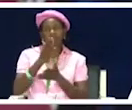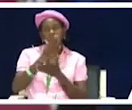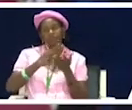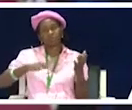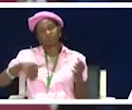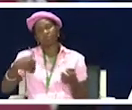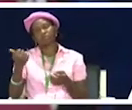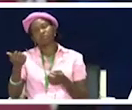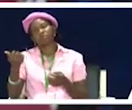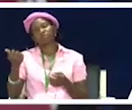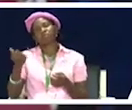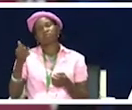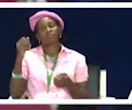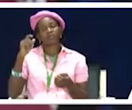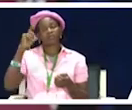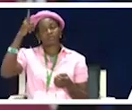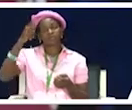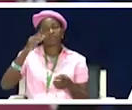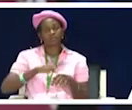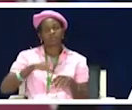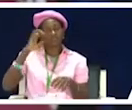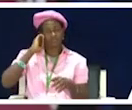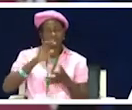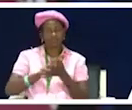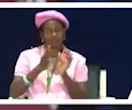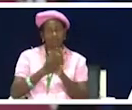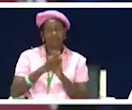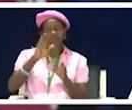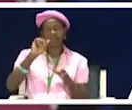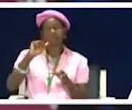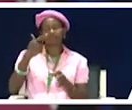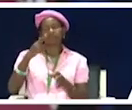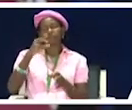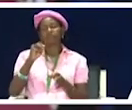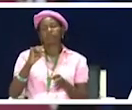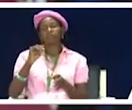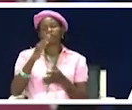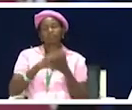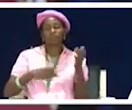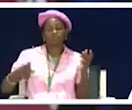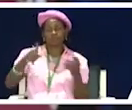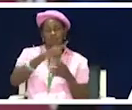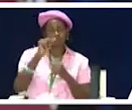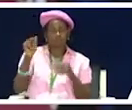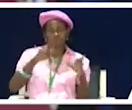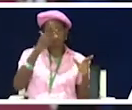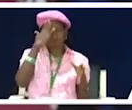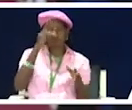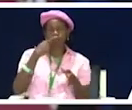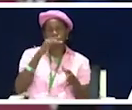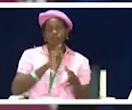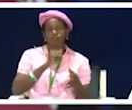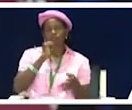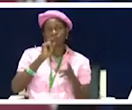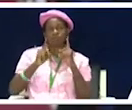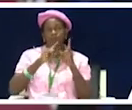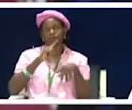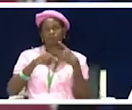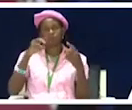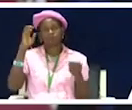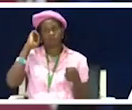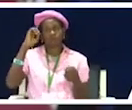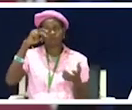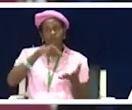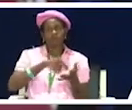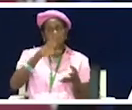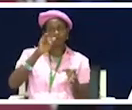else. Later on, he became AGO. Some of you already know who I'm talking about. He stood by